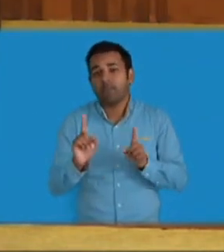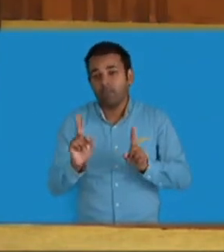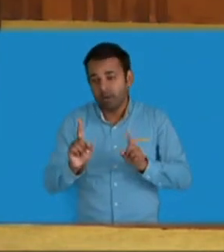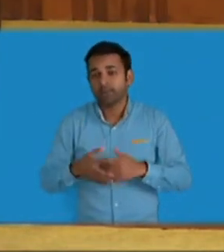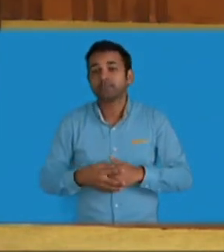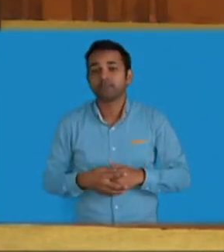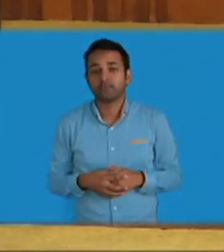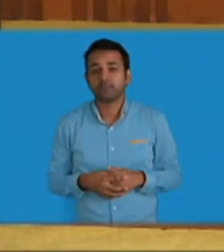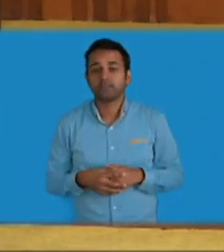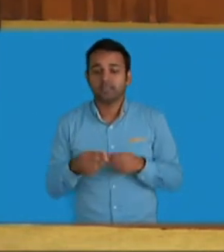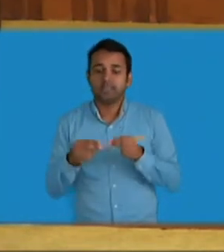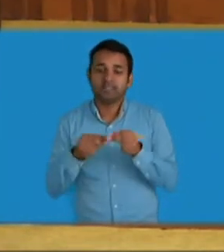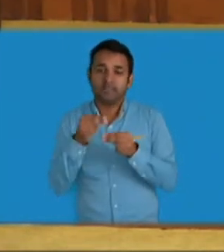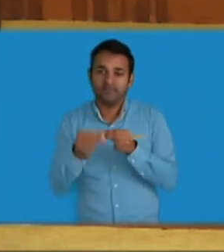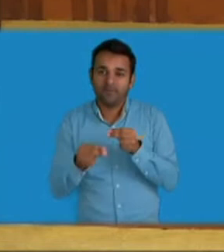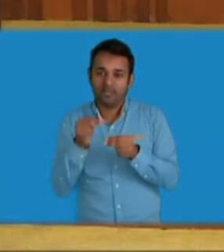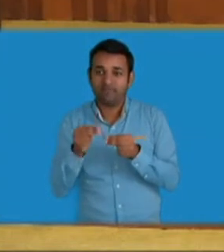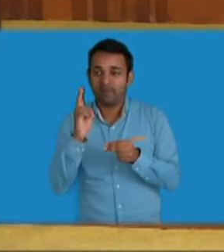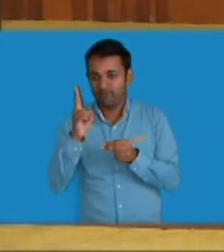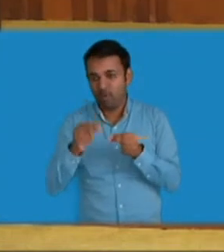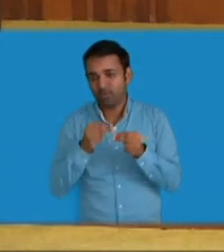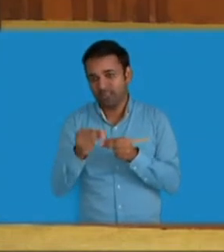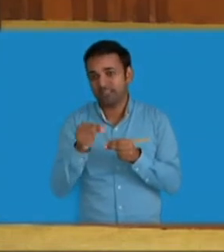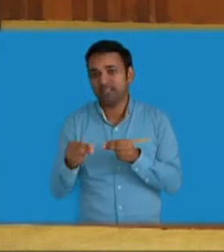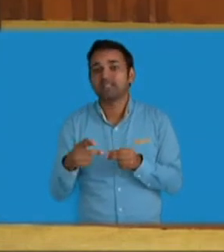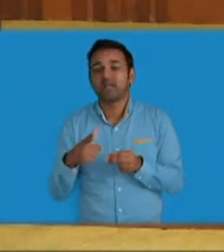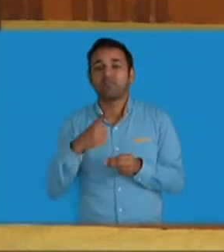to the loss of natural forest.